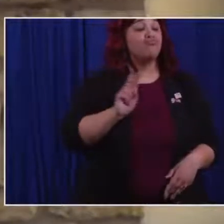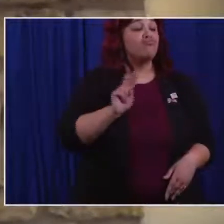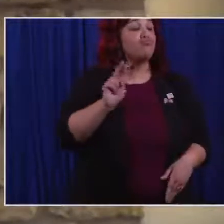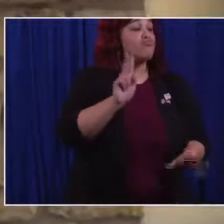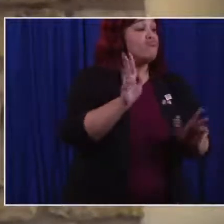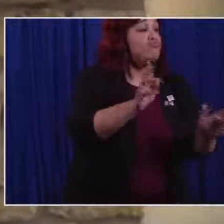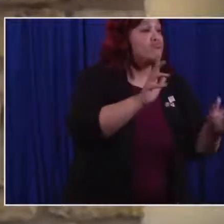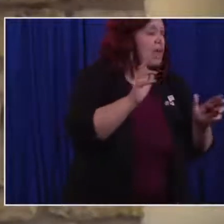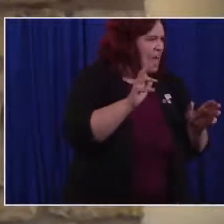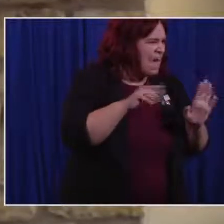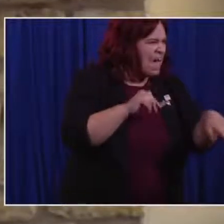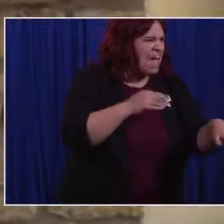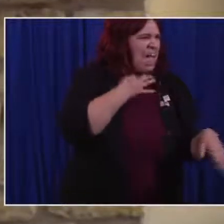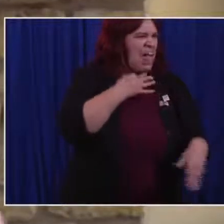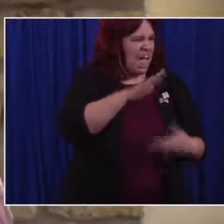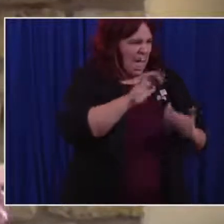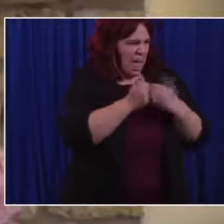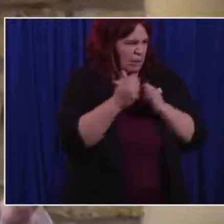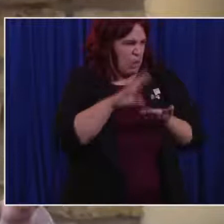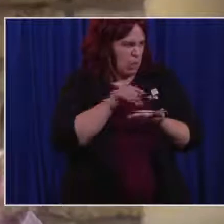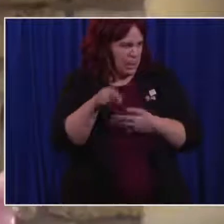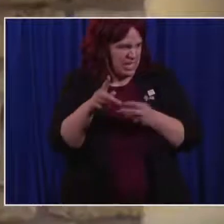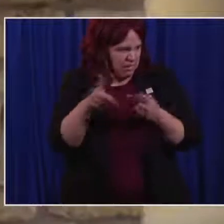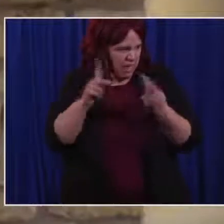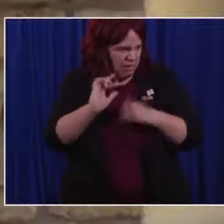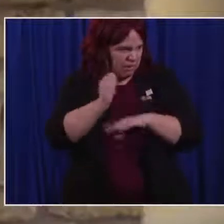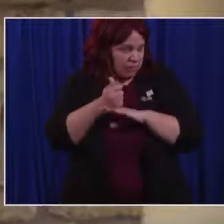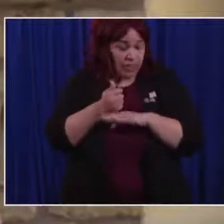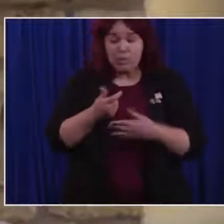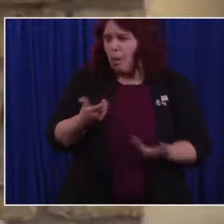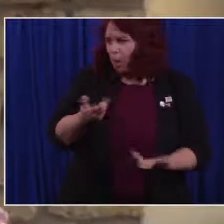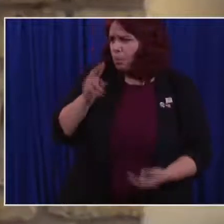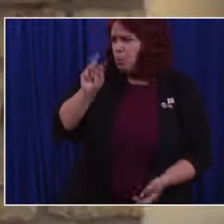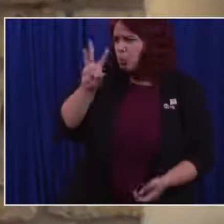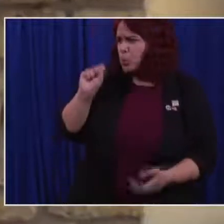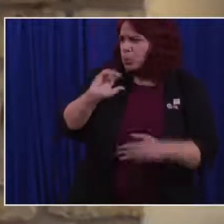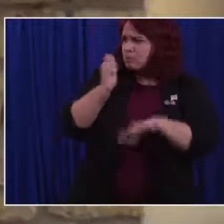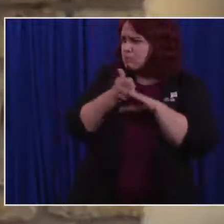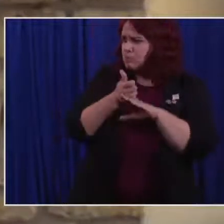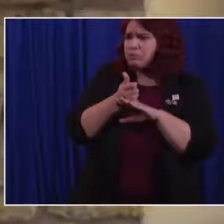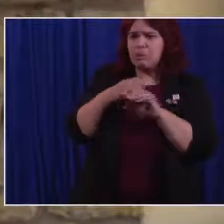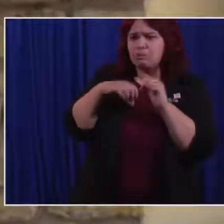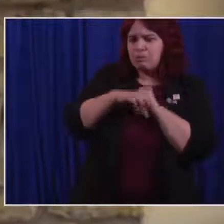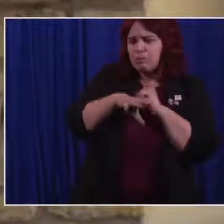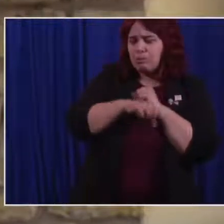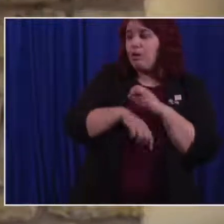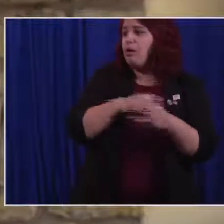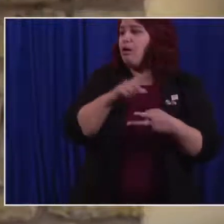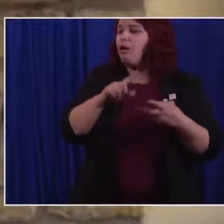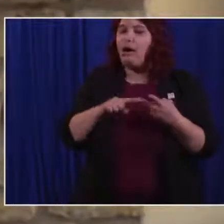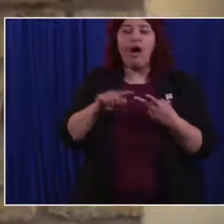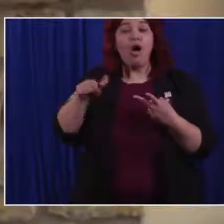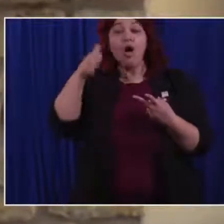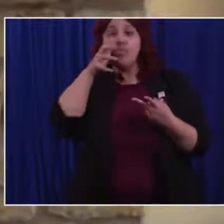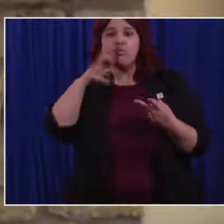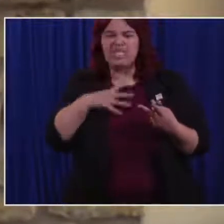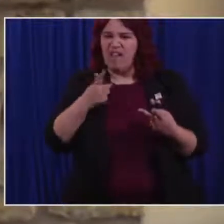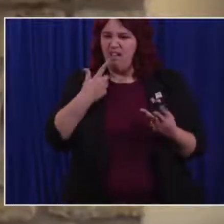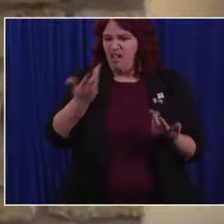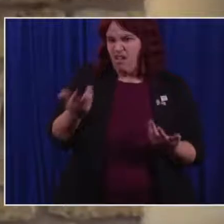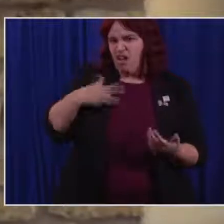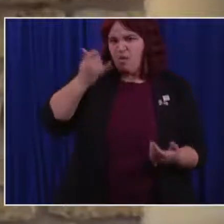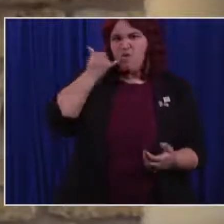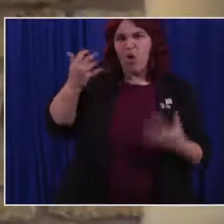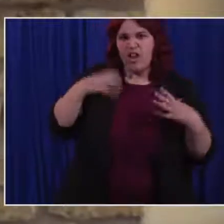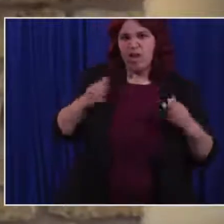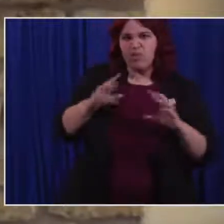well, how'd you know about this? And one said, I saw it on the news on TV. One said, I saw it, I called my health department and I found it through the health department.